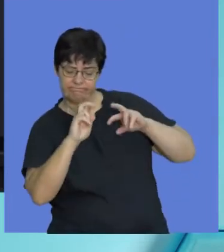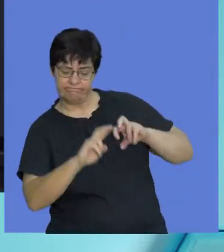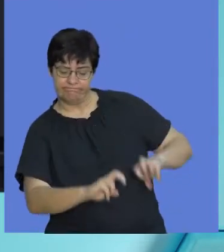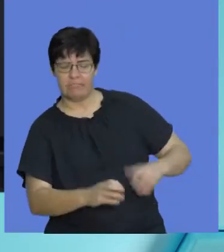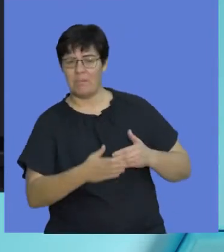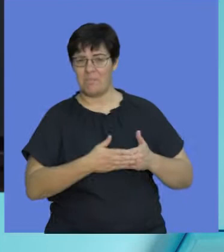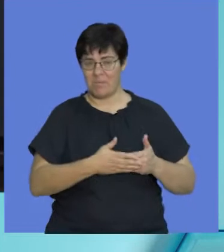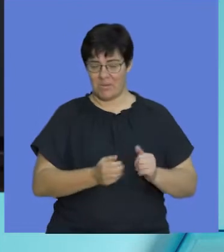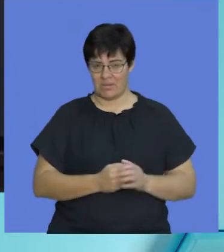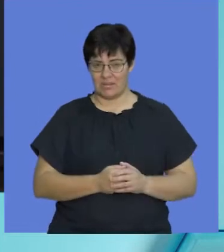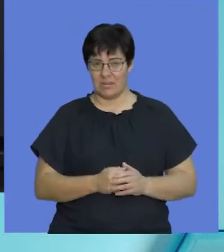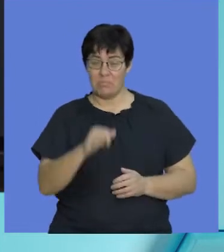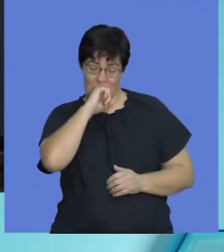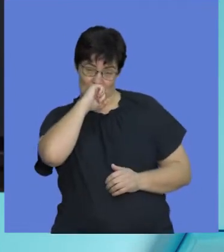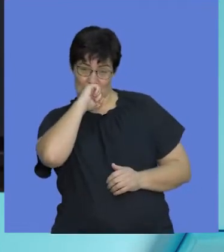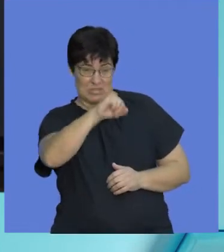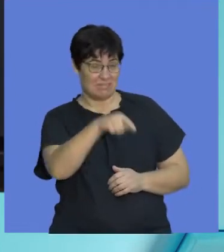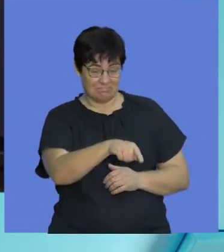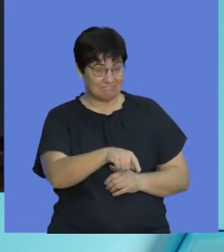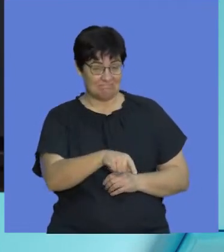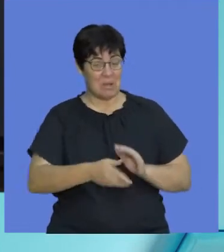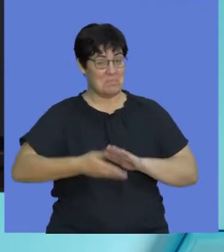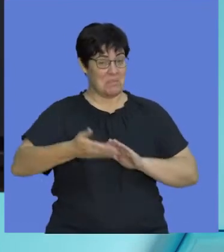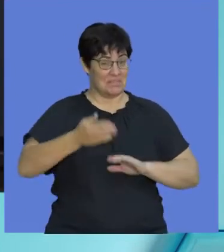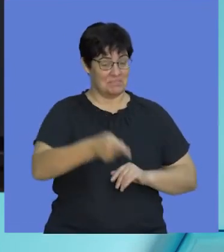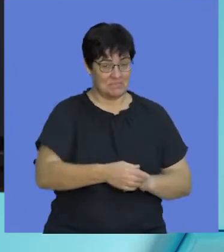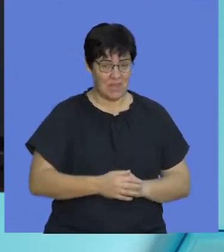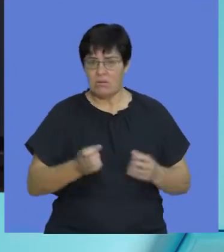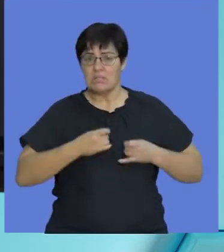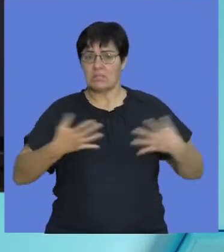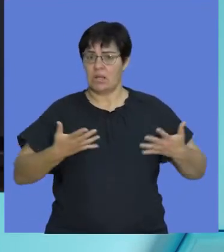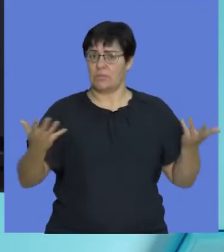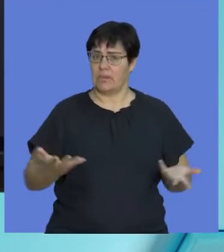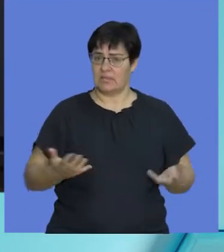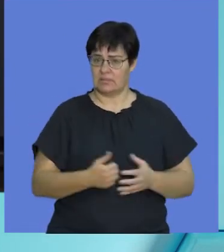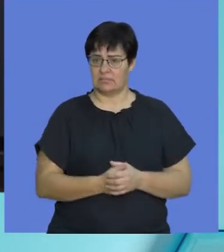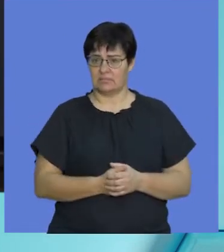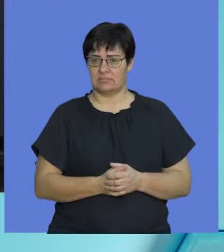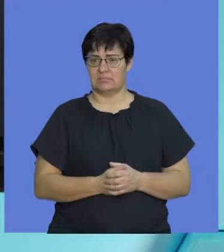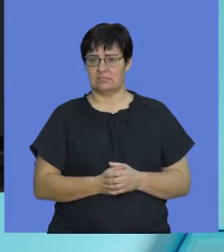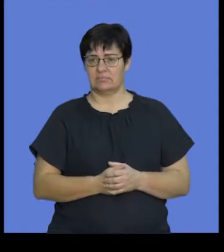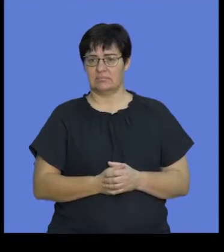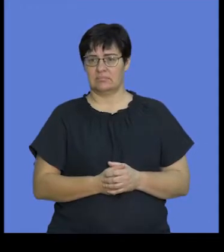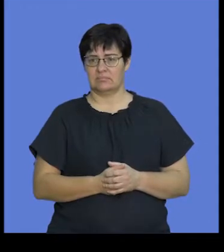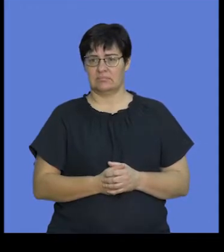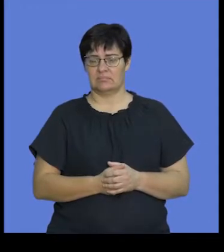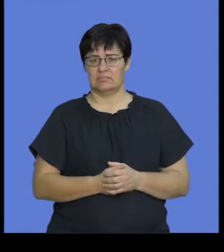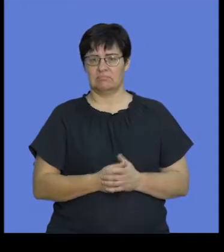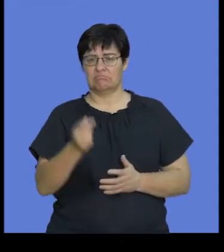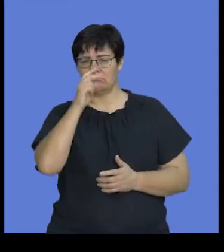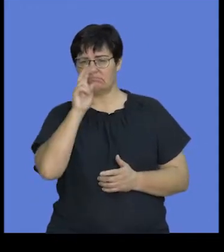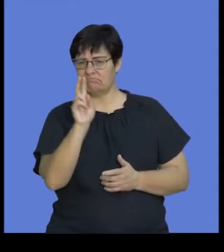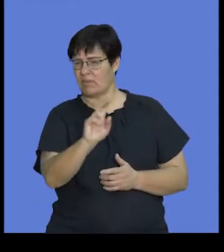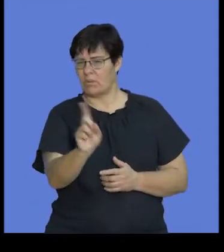excited. I love this section, okay? But now where do we start? Well, let's have a